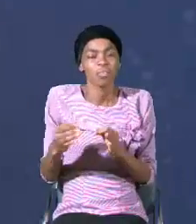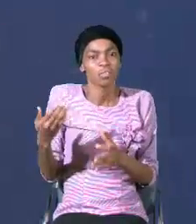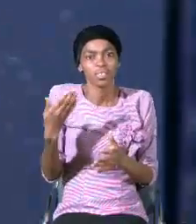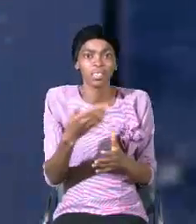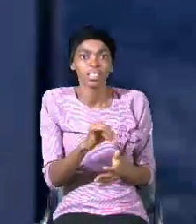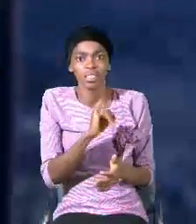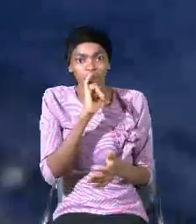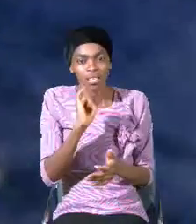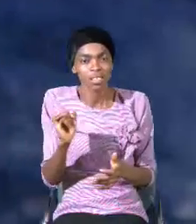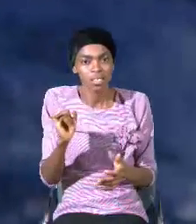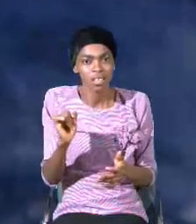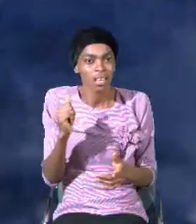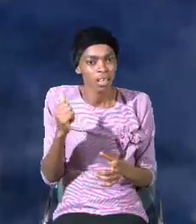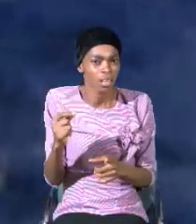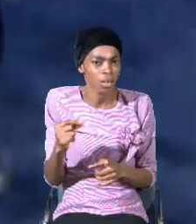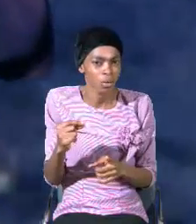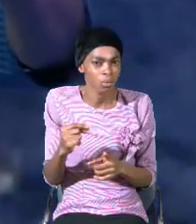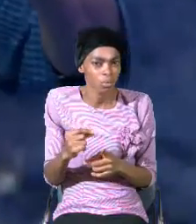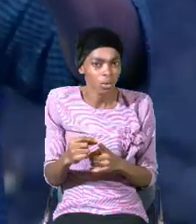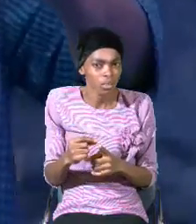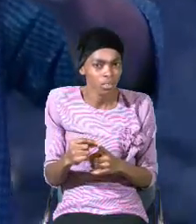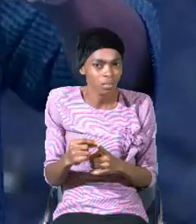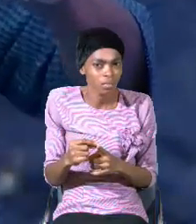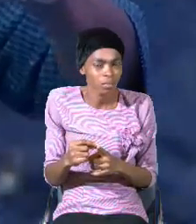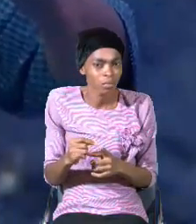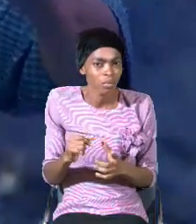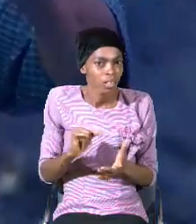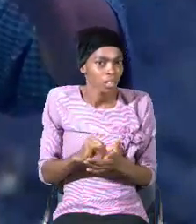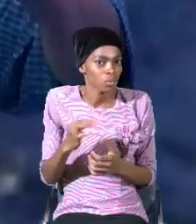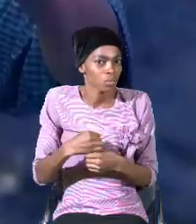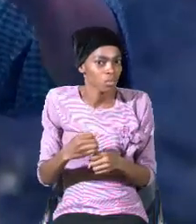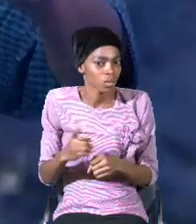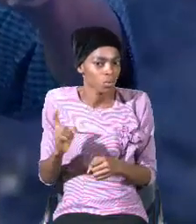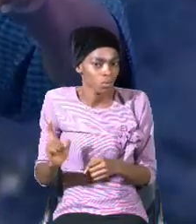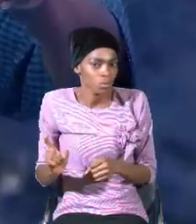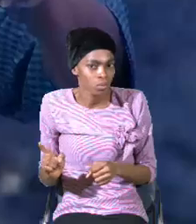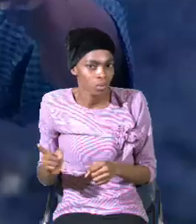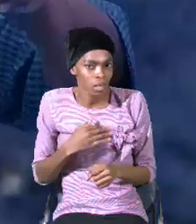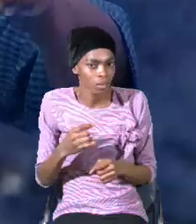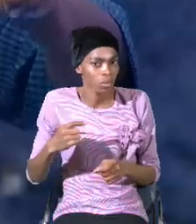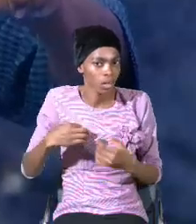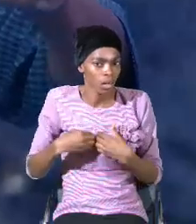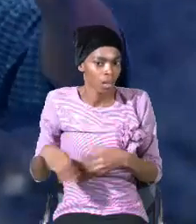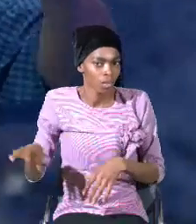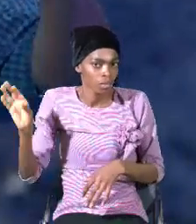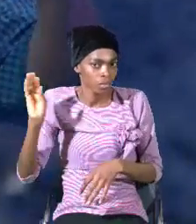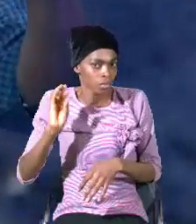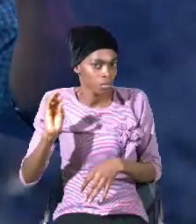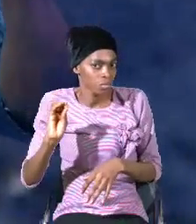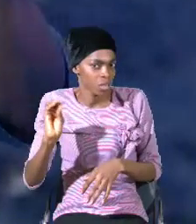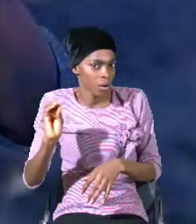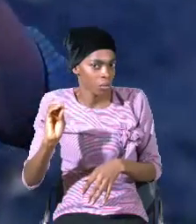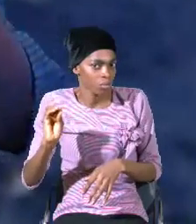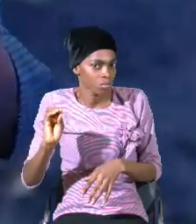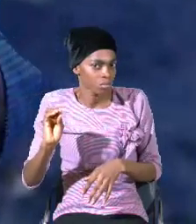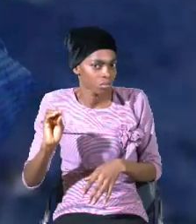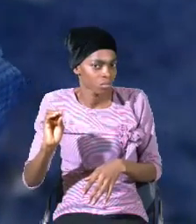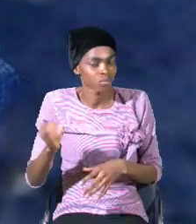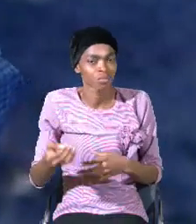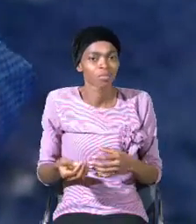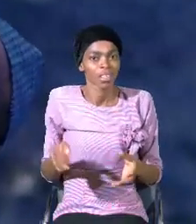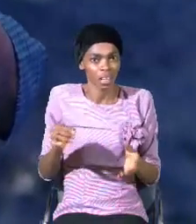figure, we make one. And then we have zero, that is nothing. And you bring